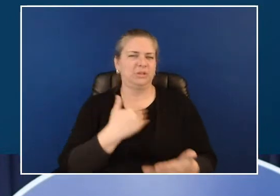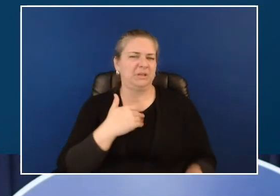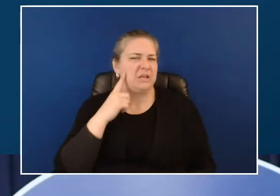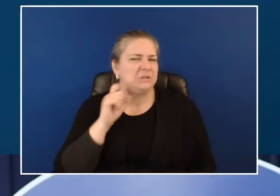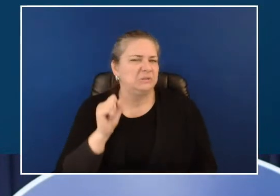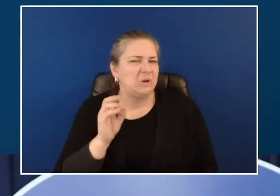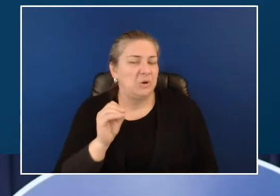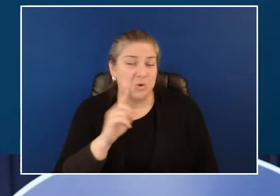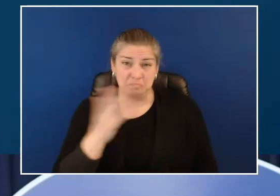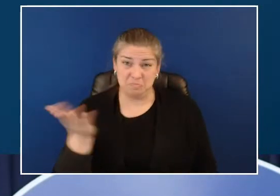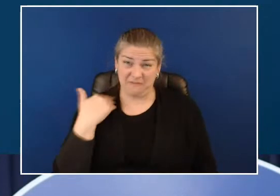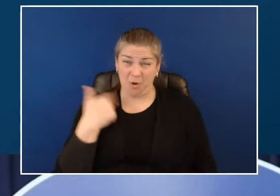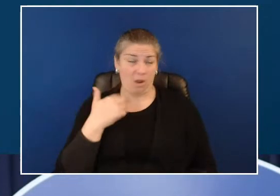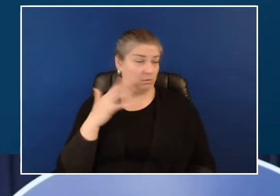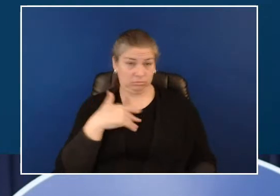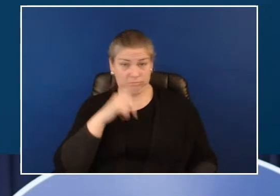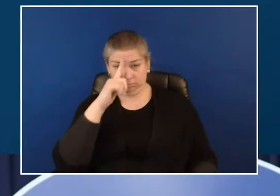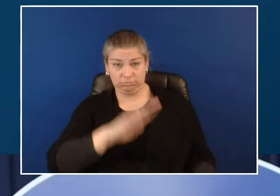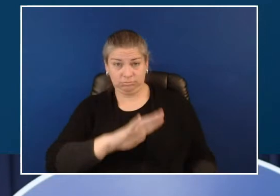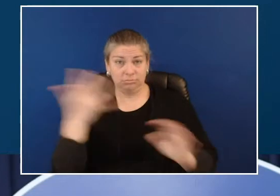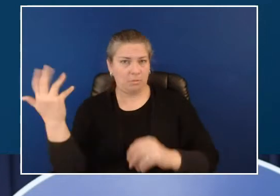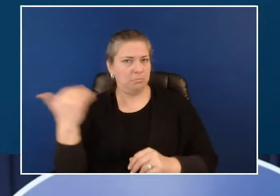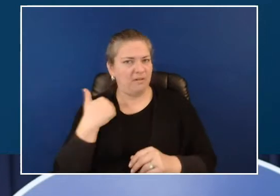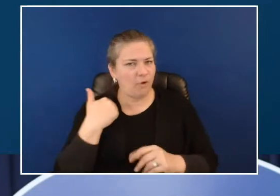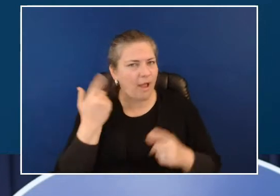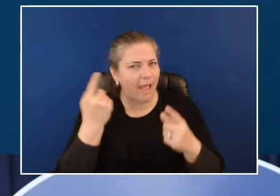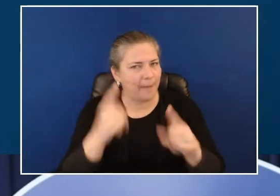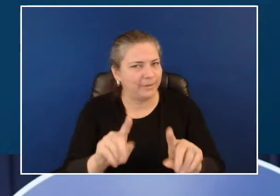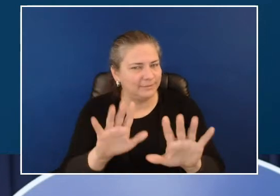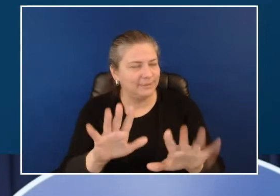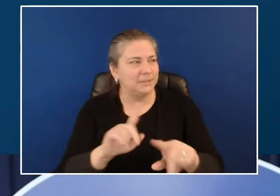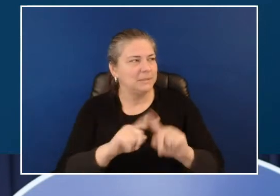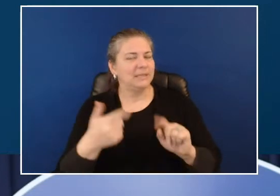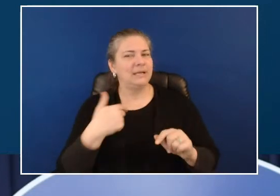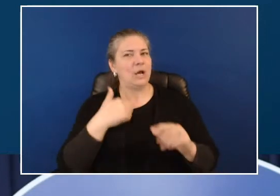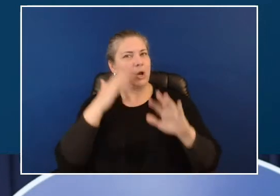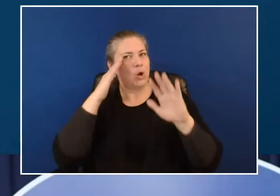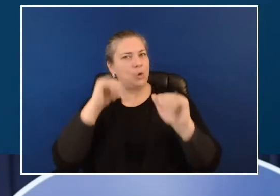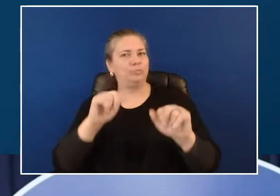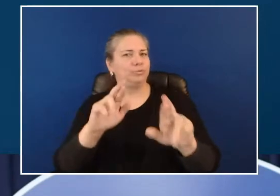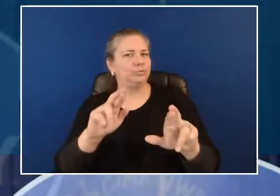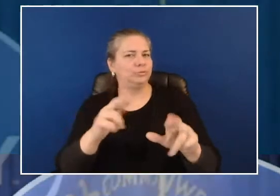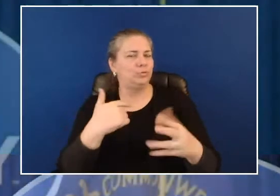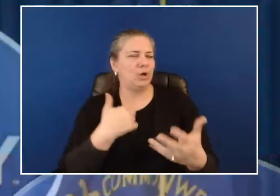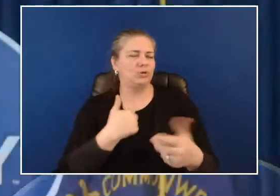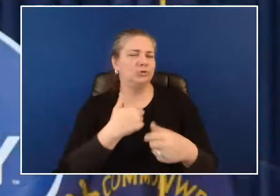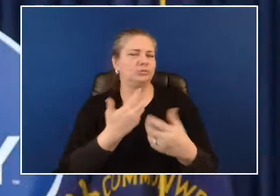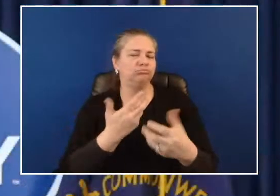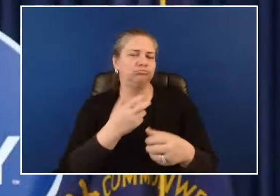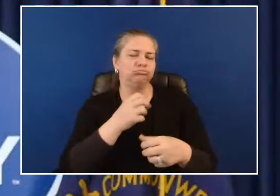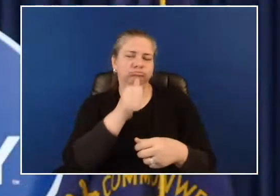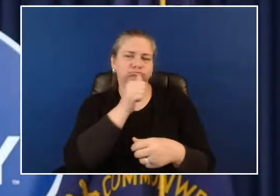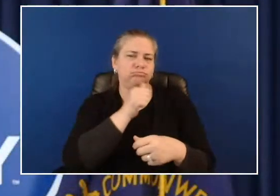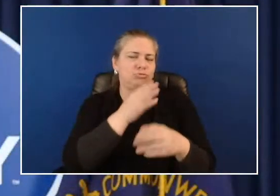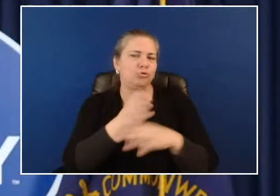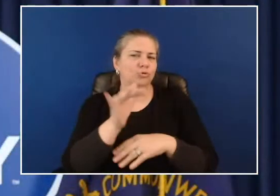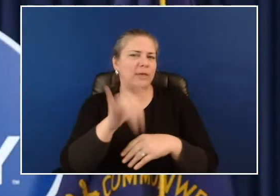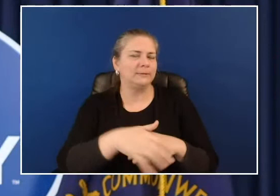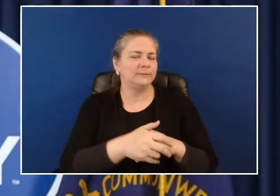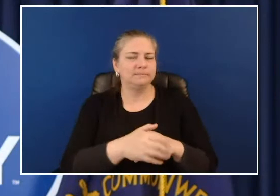before. I want us to be hopeful, but I want us to be strong. Tom Latek, Kentucky Today. Thank you,